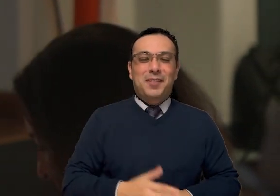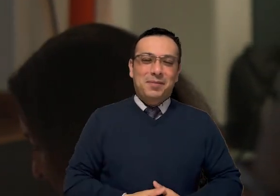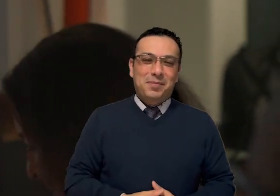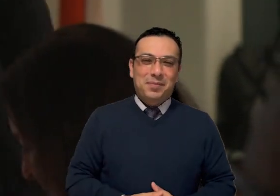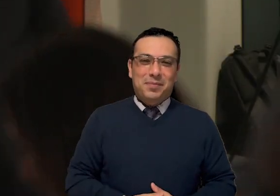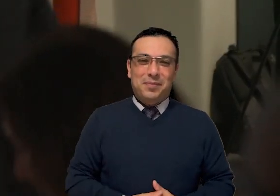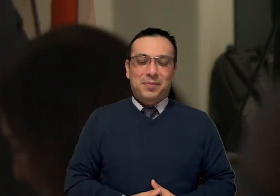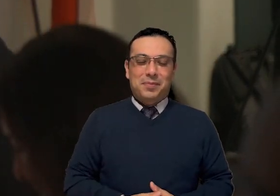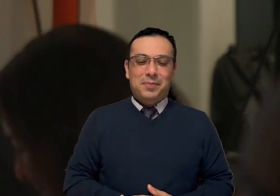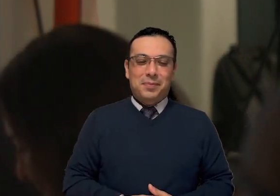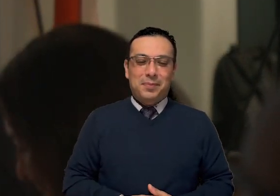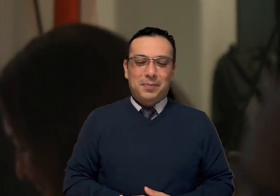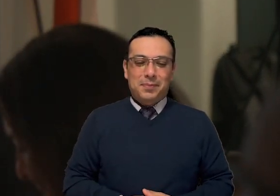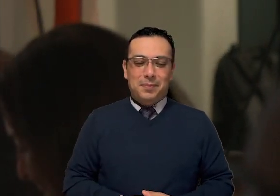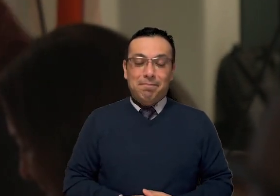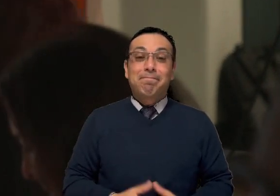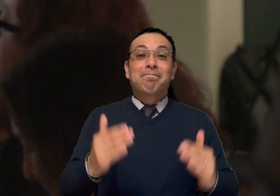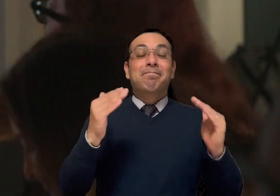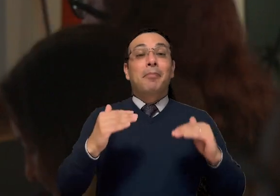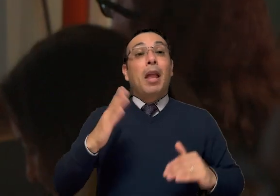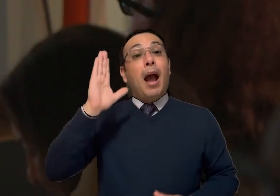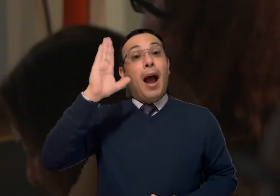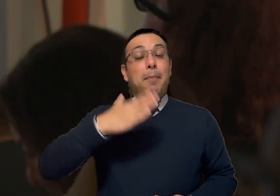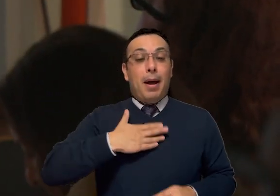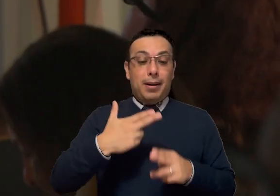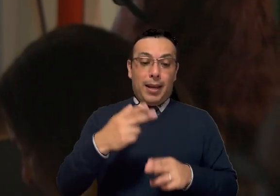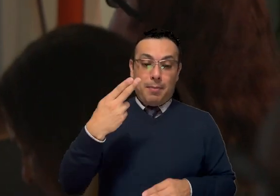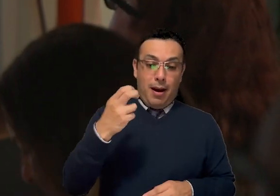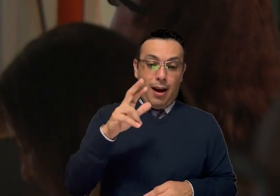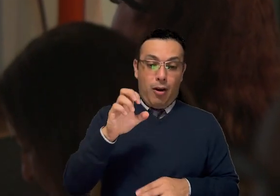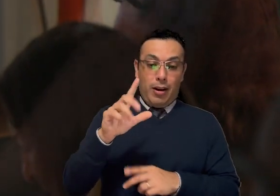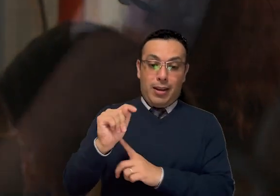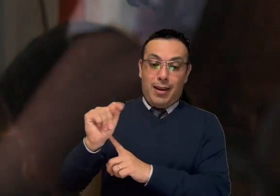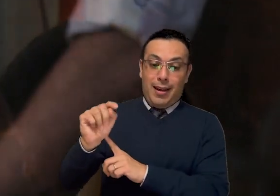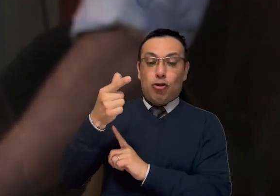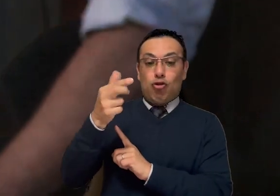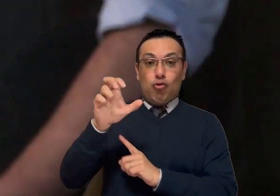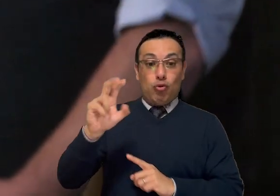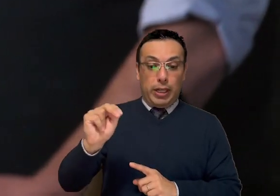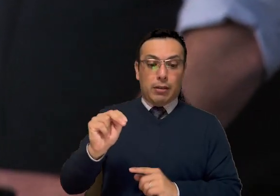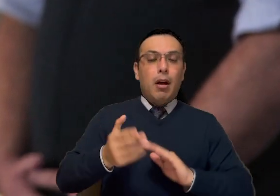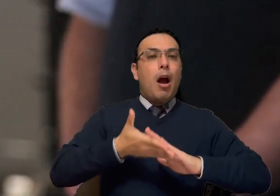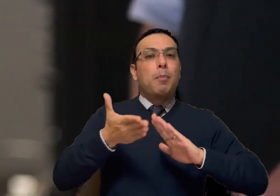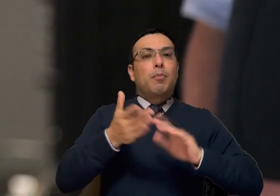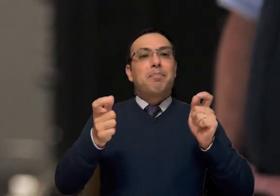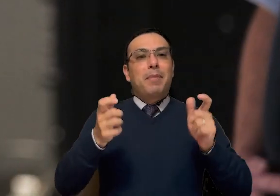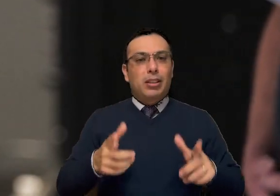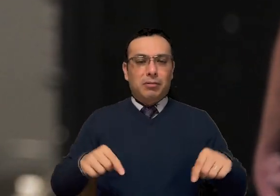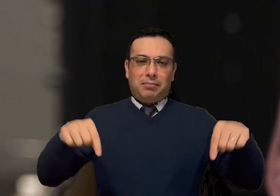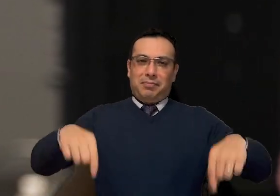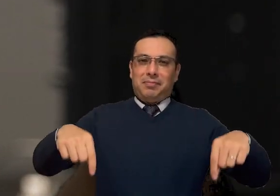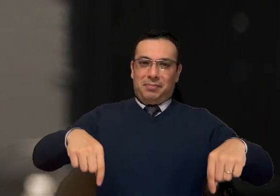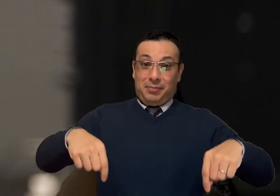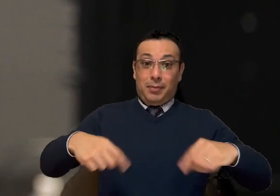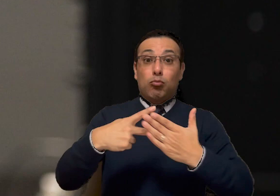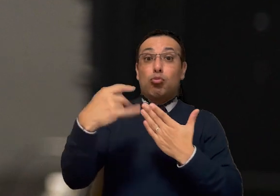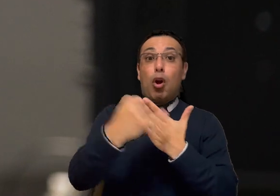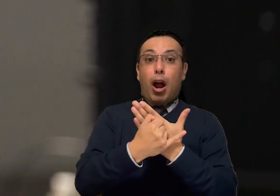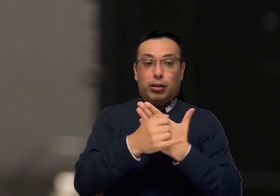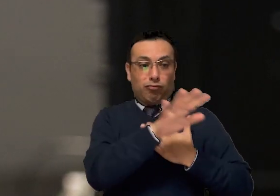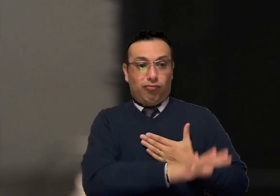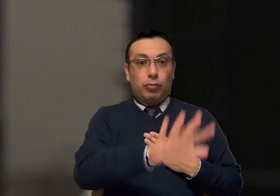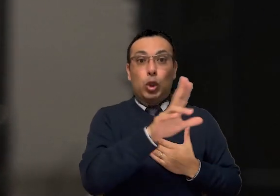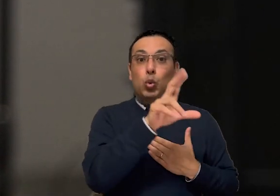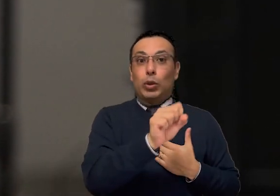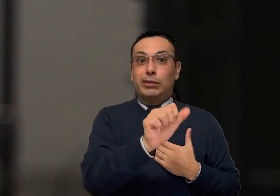Hi everyone, I'm Harriet Green. I'm the operations manager for our projects here in the US, and you will find me on this